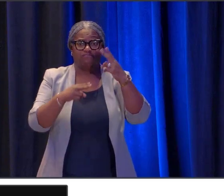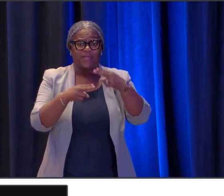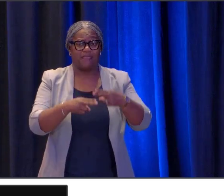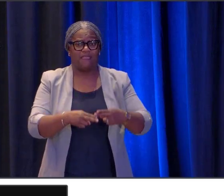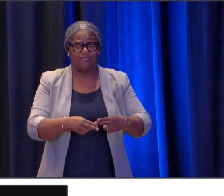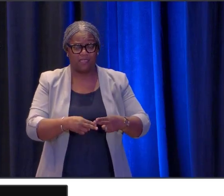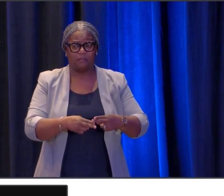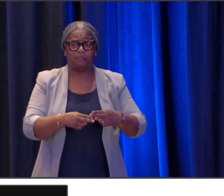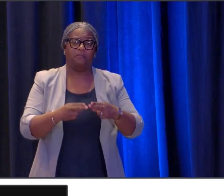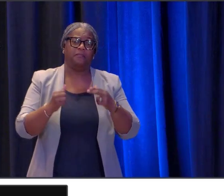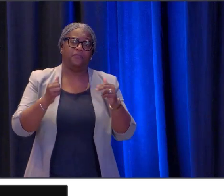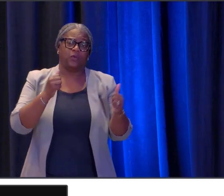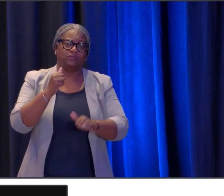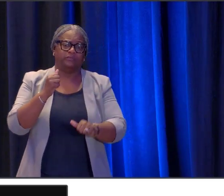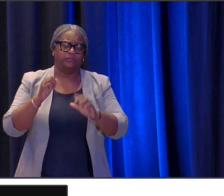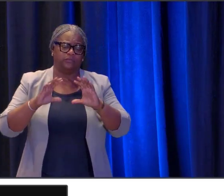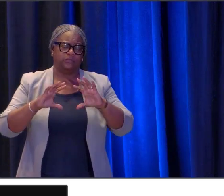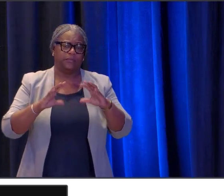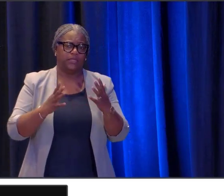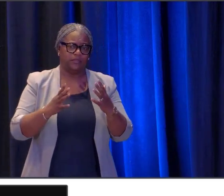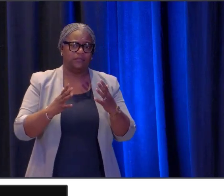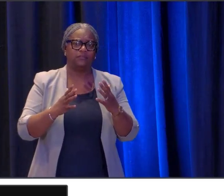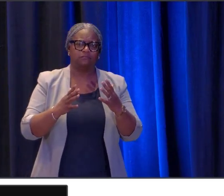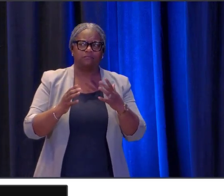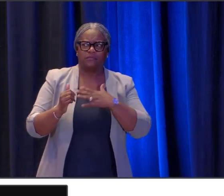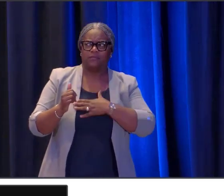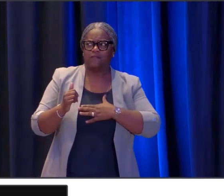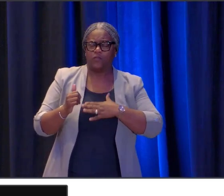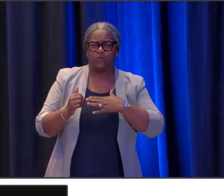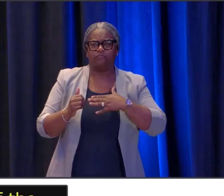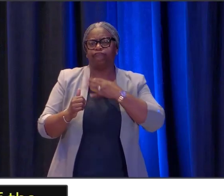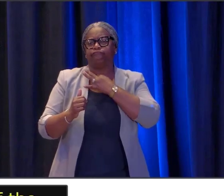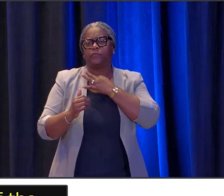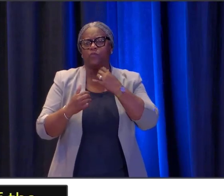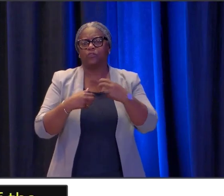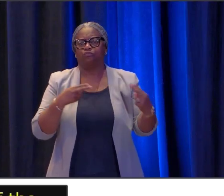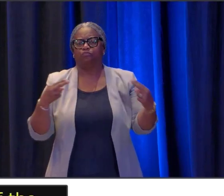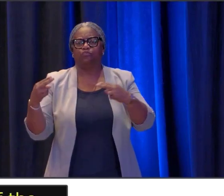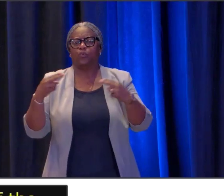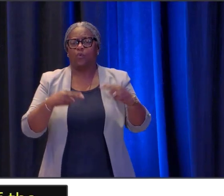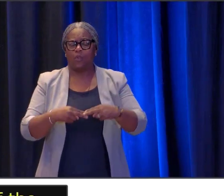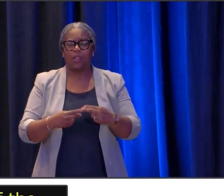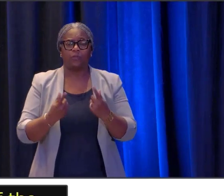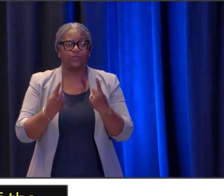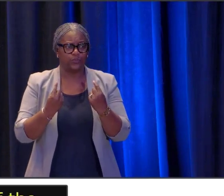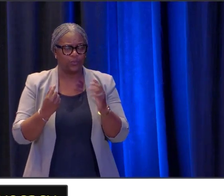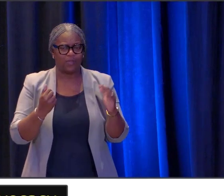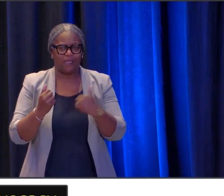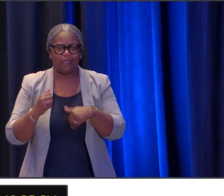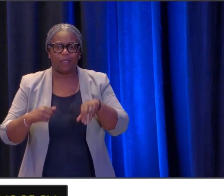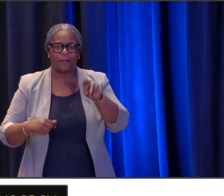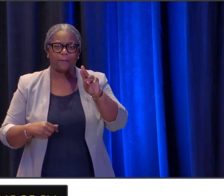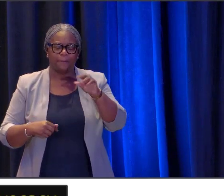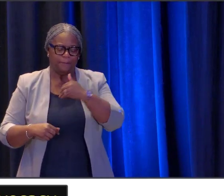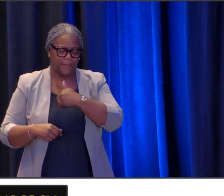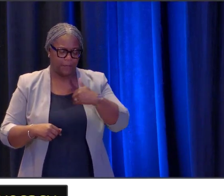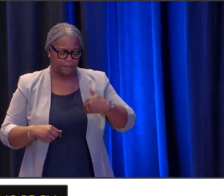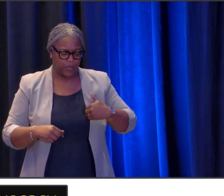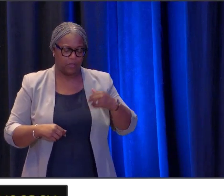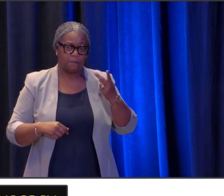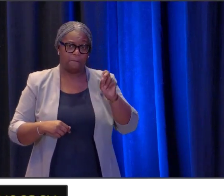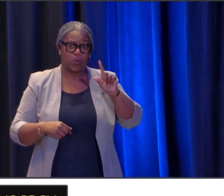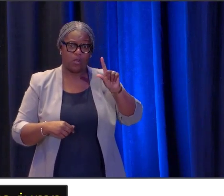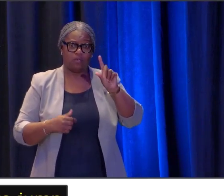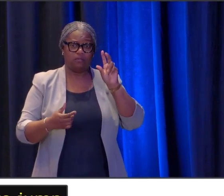advocacy subcommittees, I really encourage you to jump into the member portal and make a request to join one of those